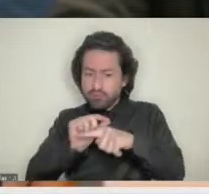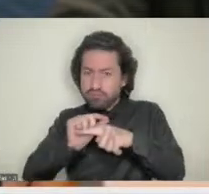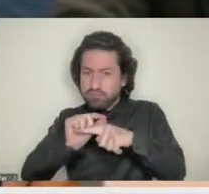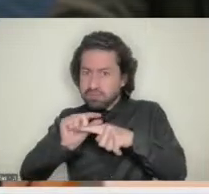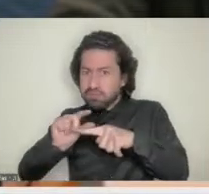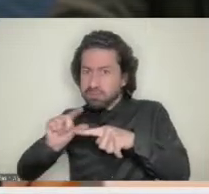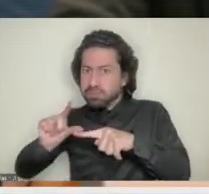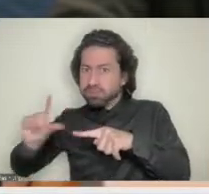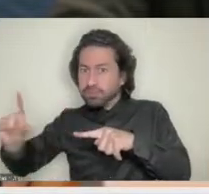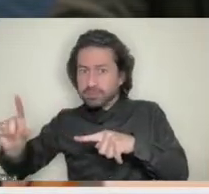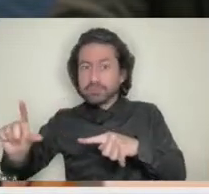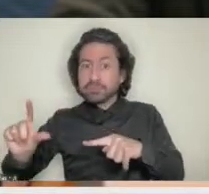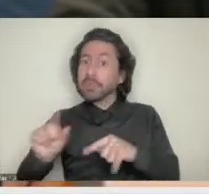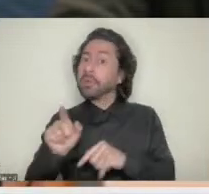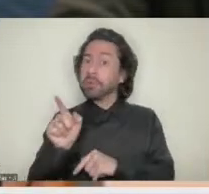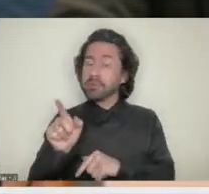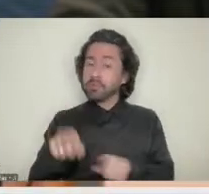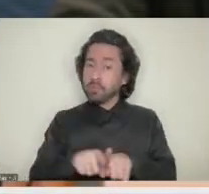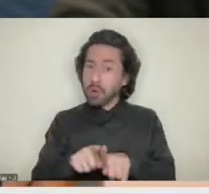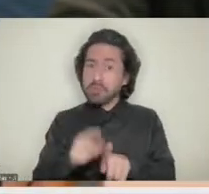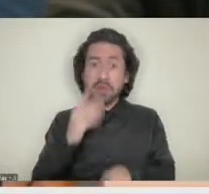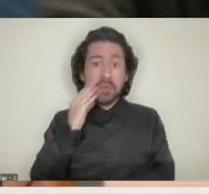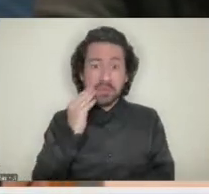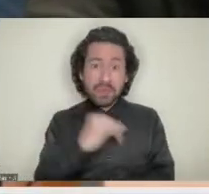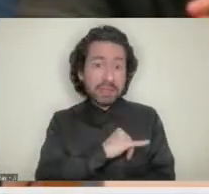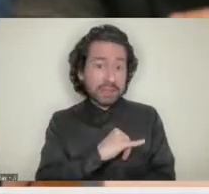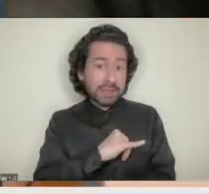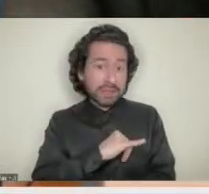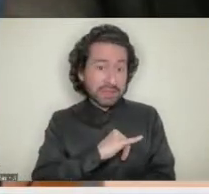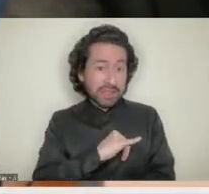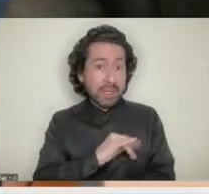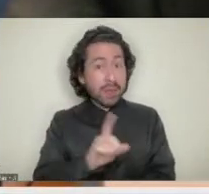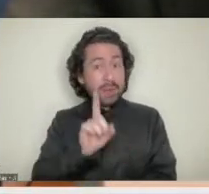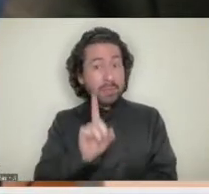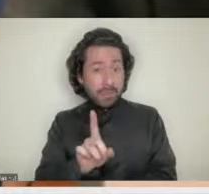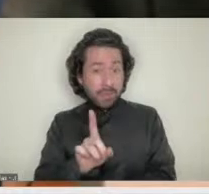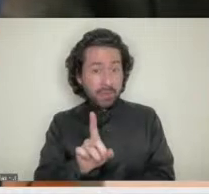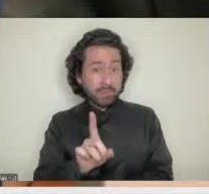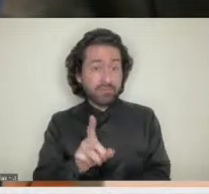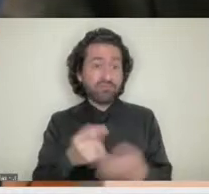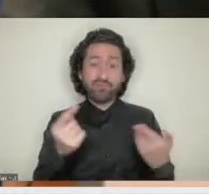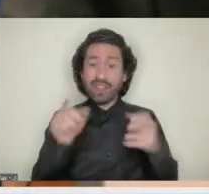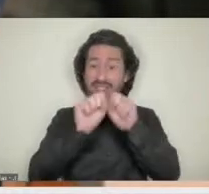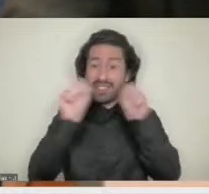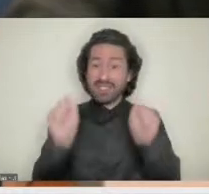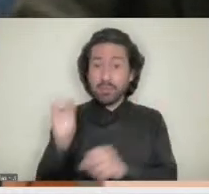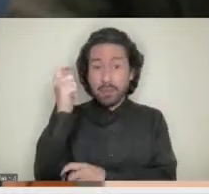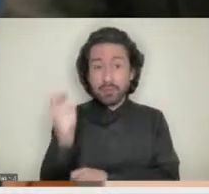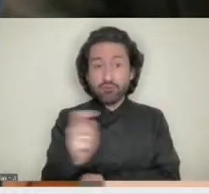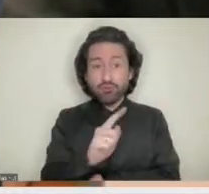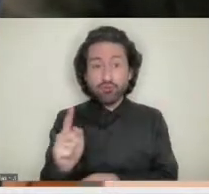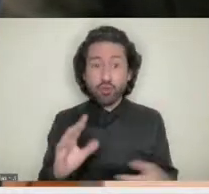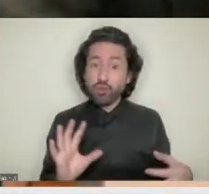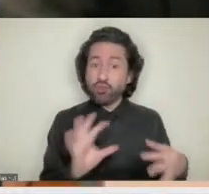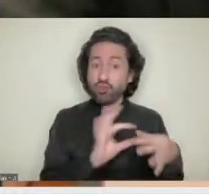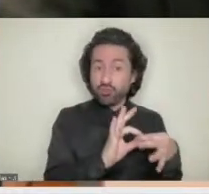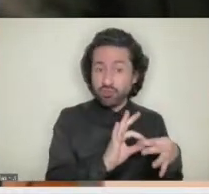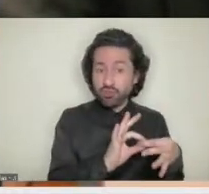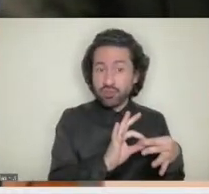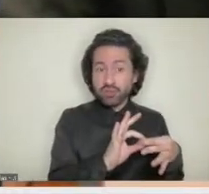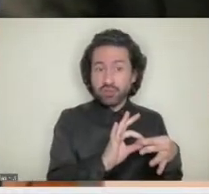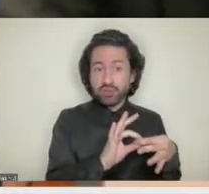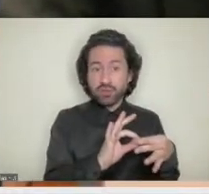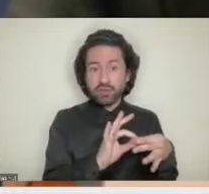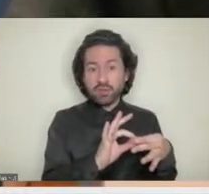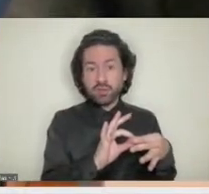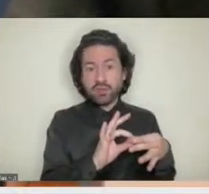of increase. It has been a very interesting experience. But in the case of non-contributory pension